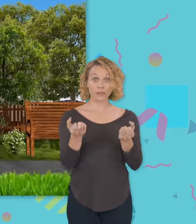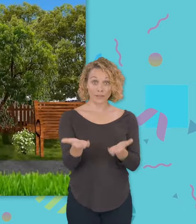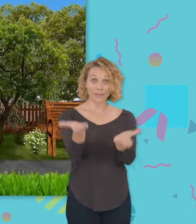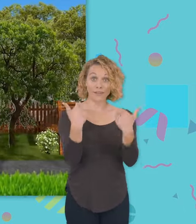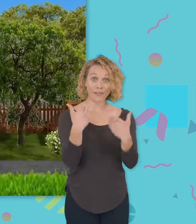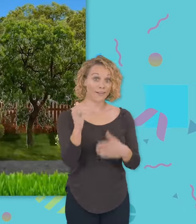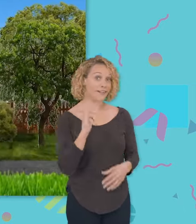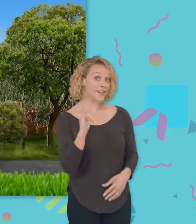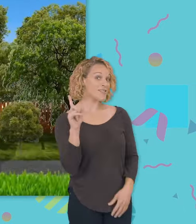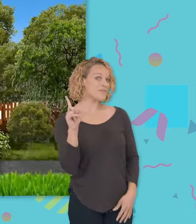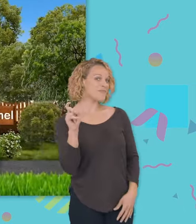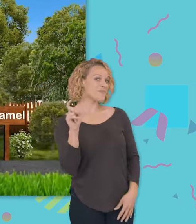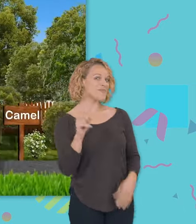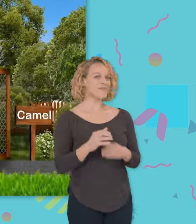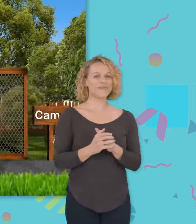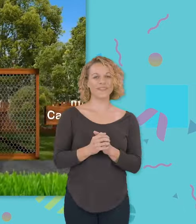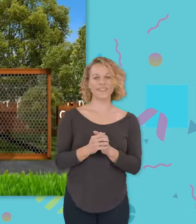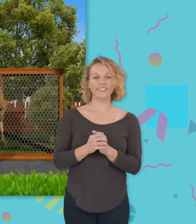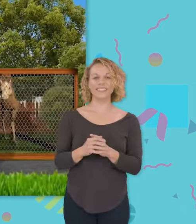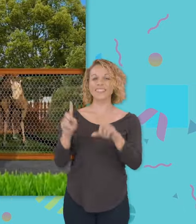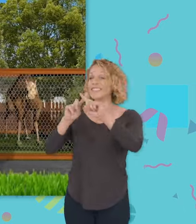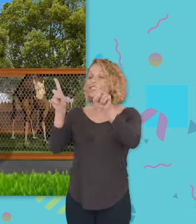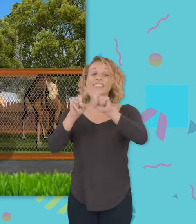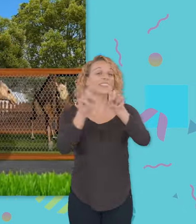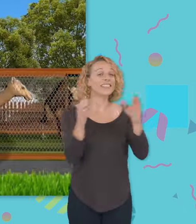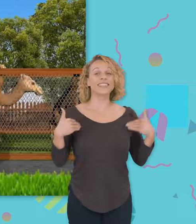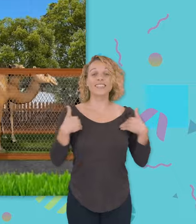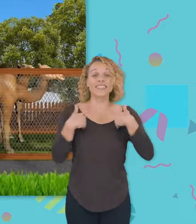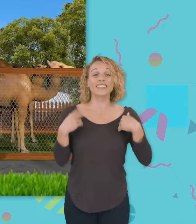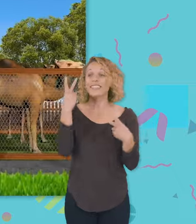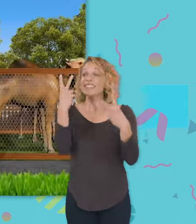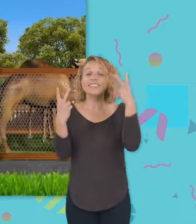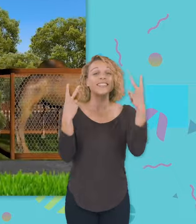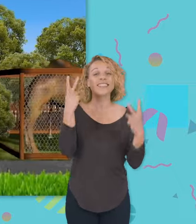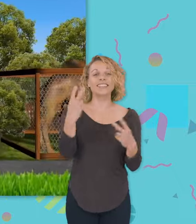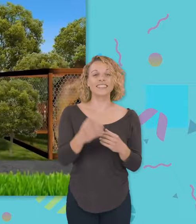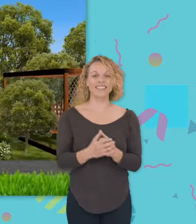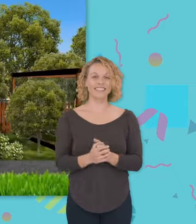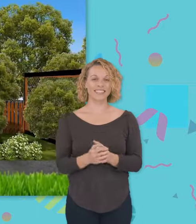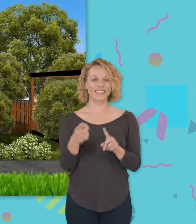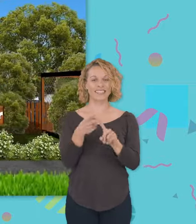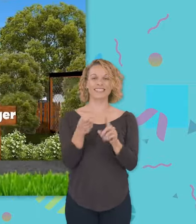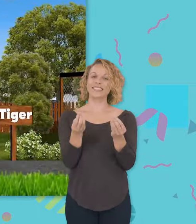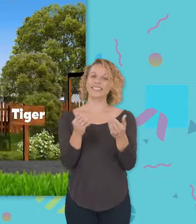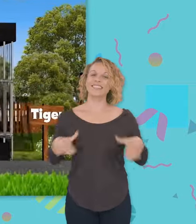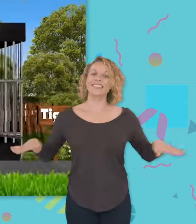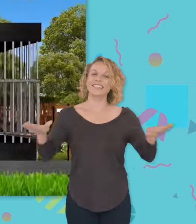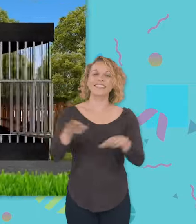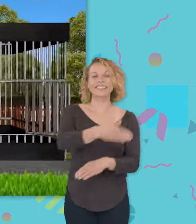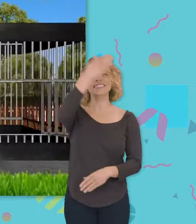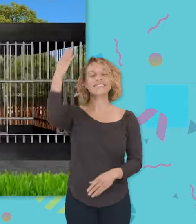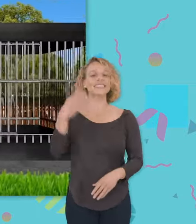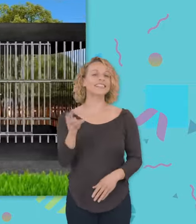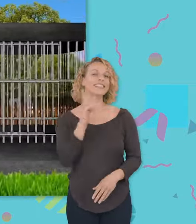Would you like to come too? So many animals to see, from the land,